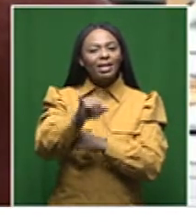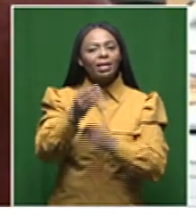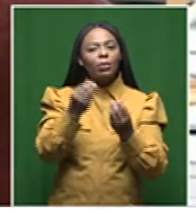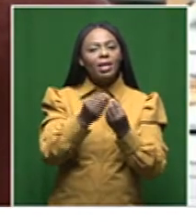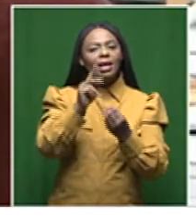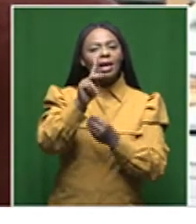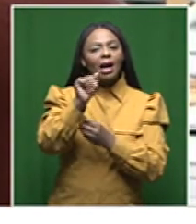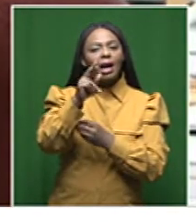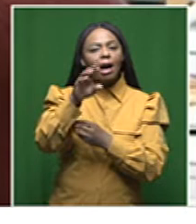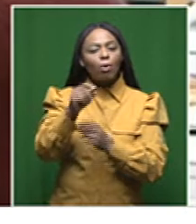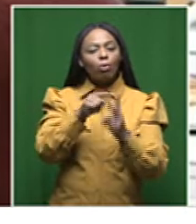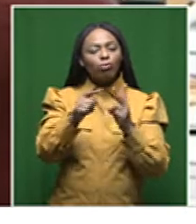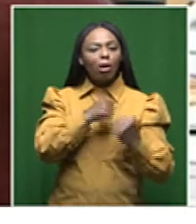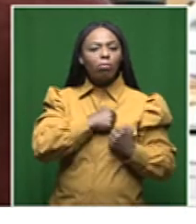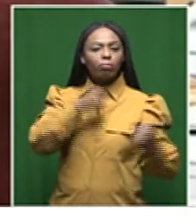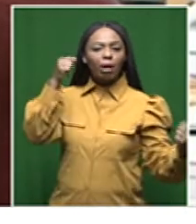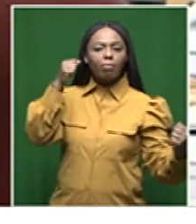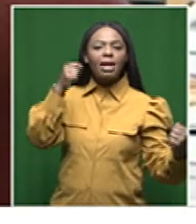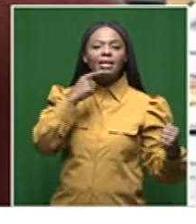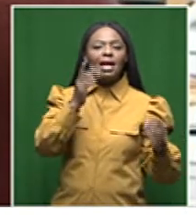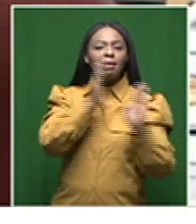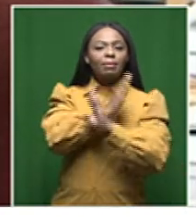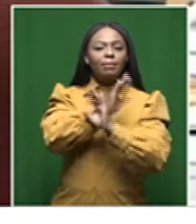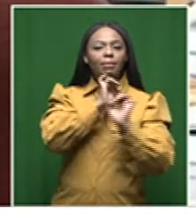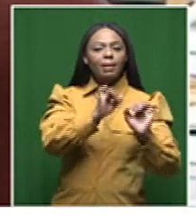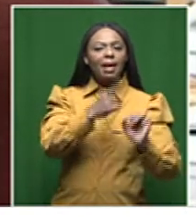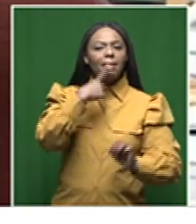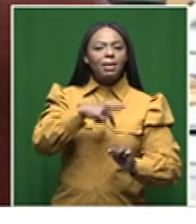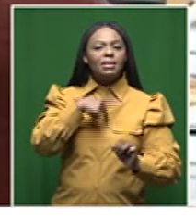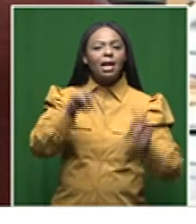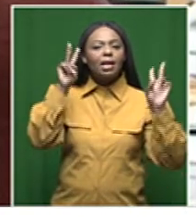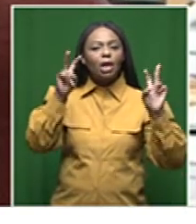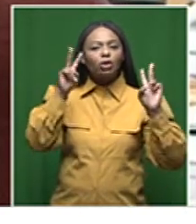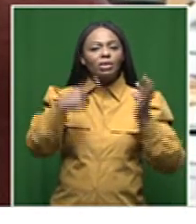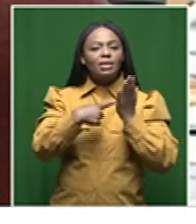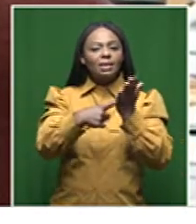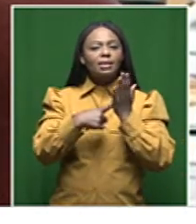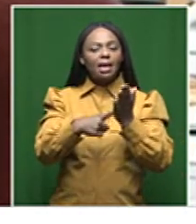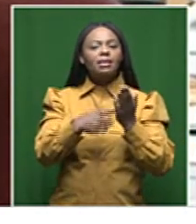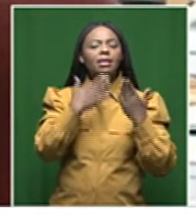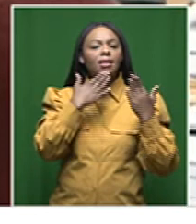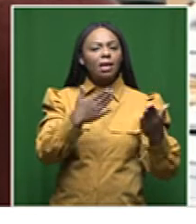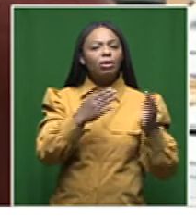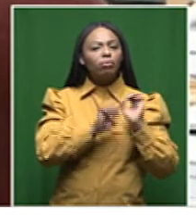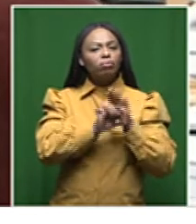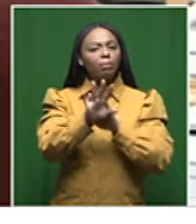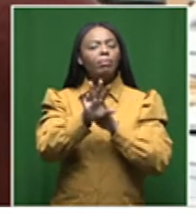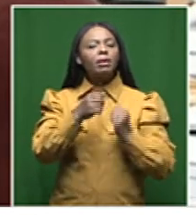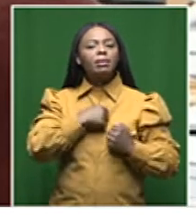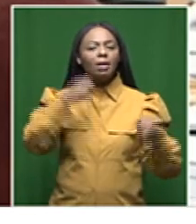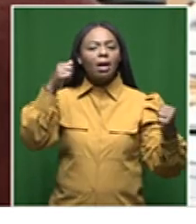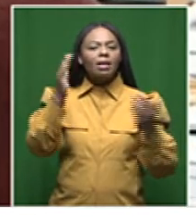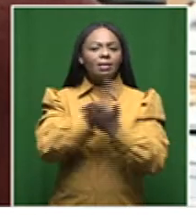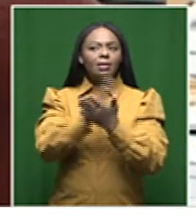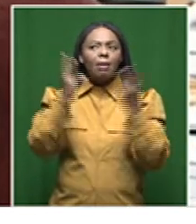painful issue and it is a very personal issue to discuss. So people are stigmatized in their community because it